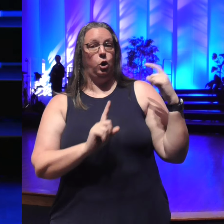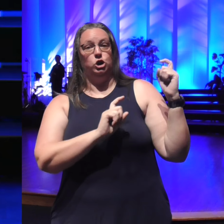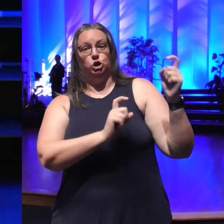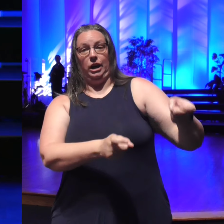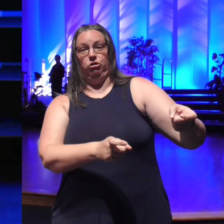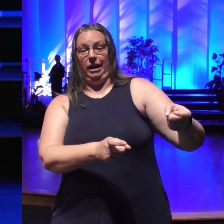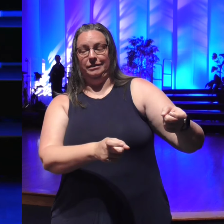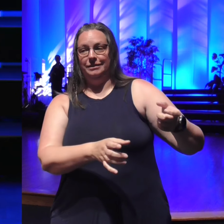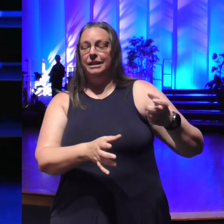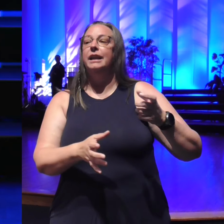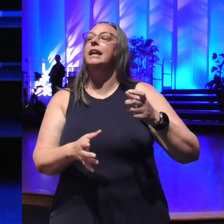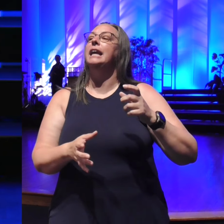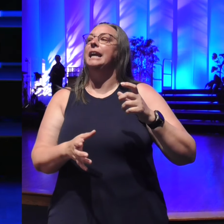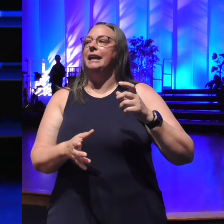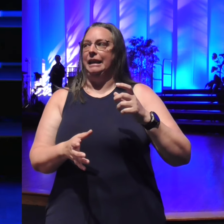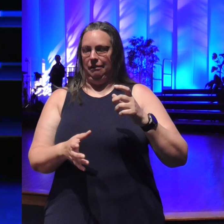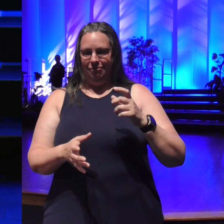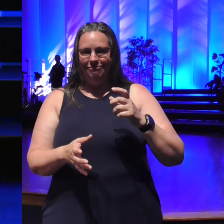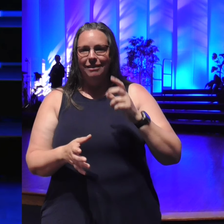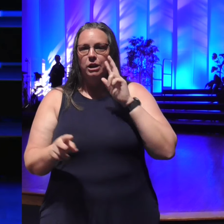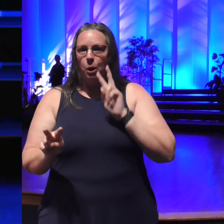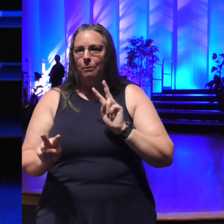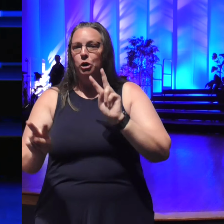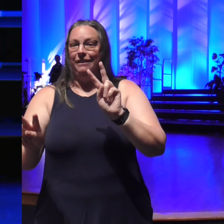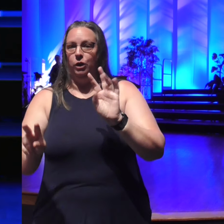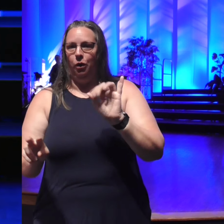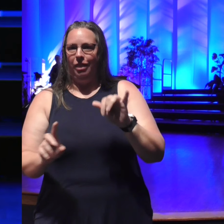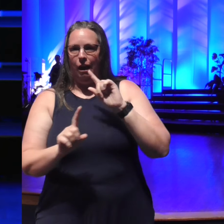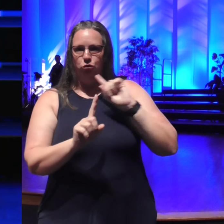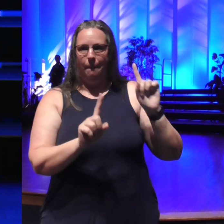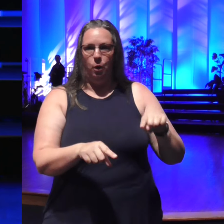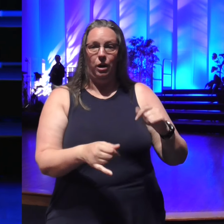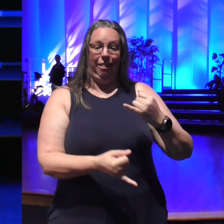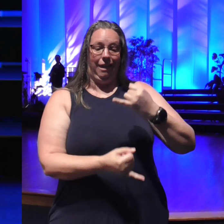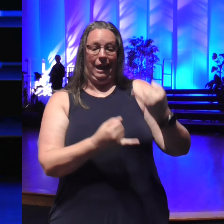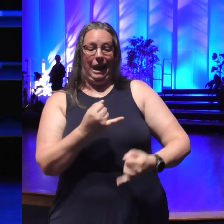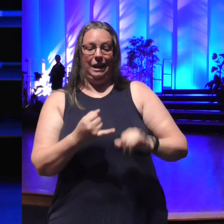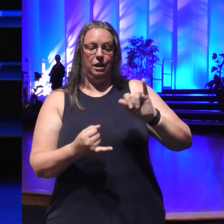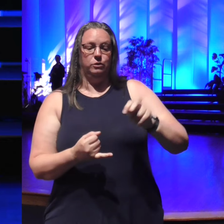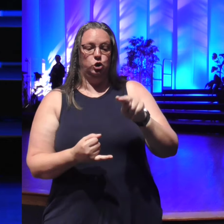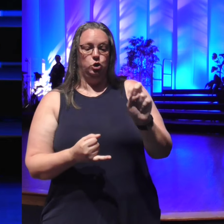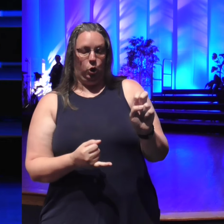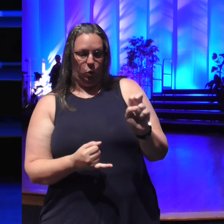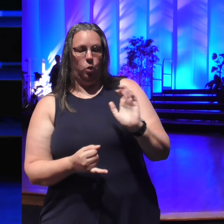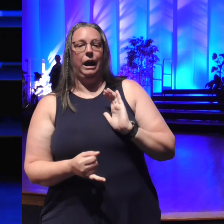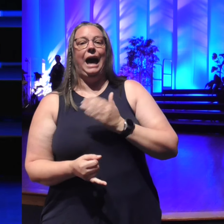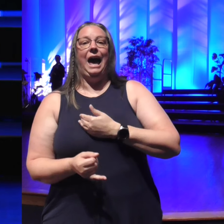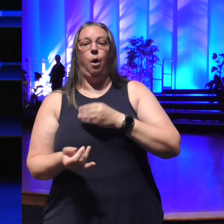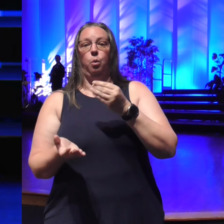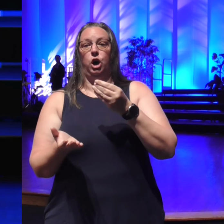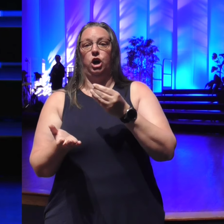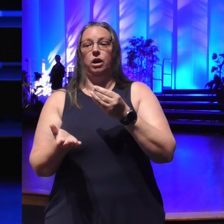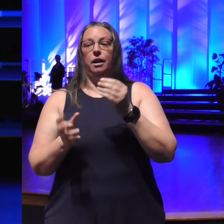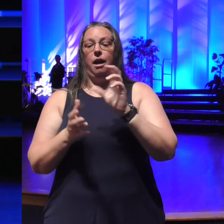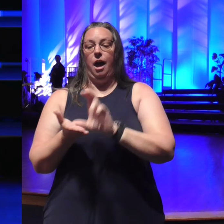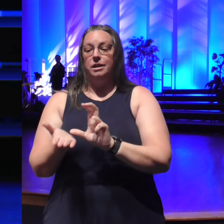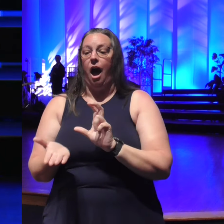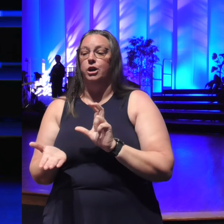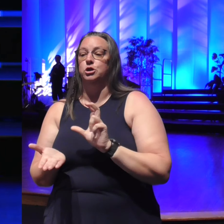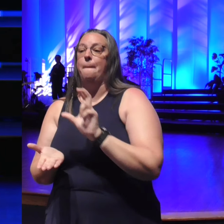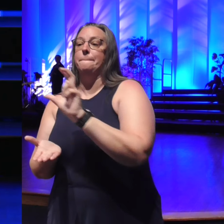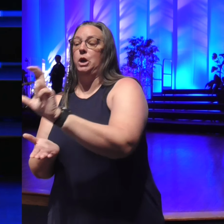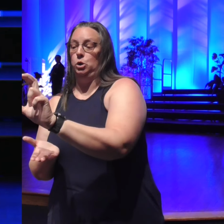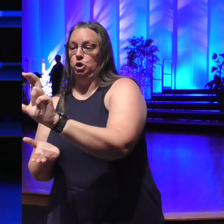of that report, at the end of our fiscal year, our contributions were above what we budgeted them